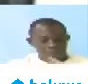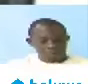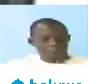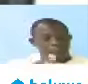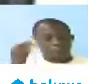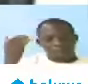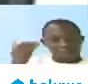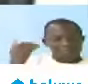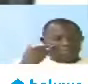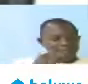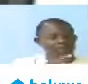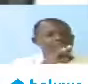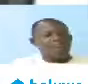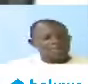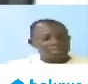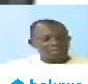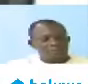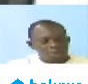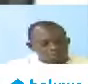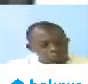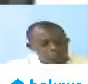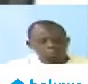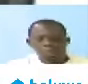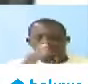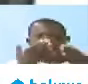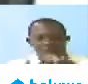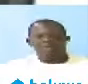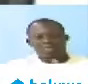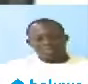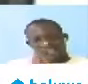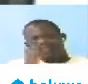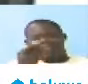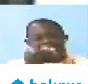was very old and now he is passed away now.